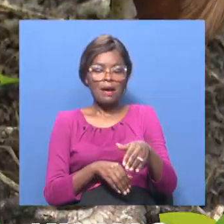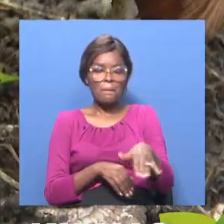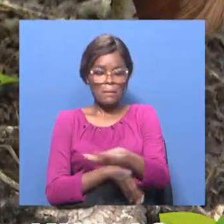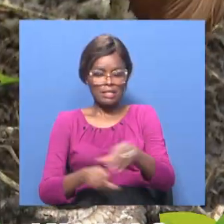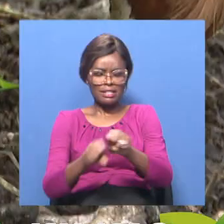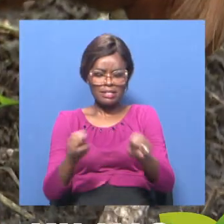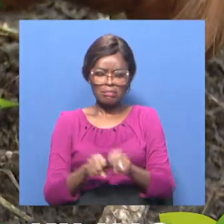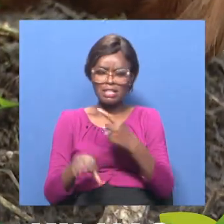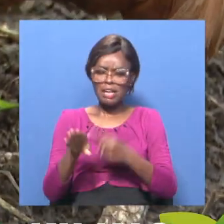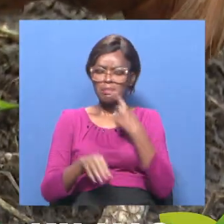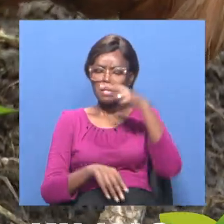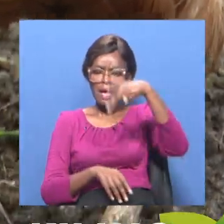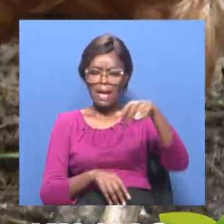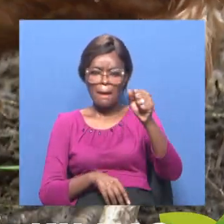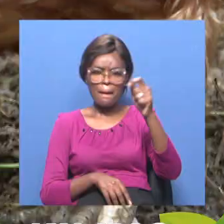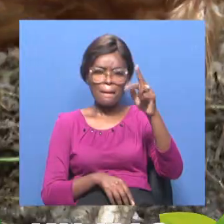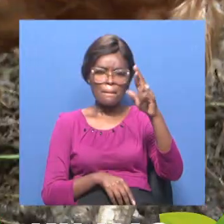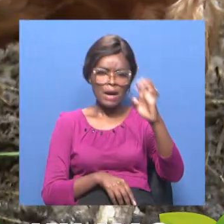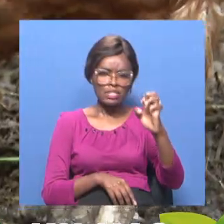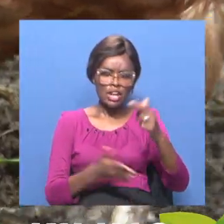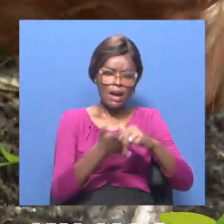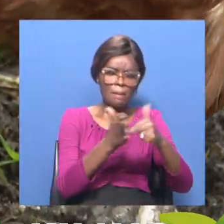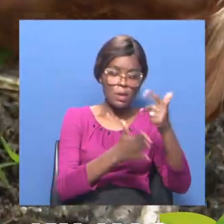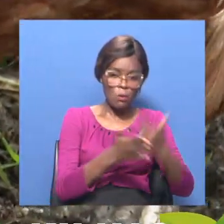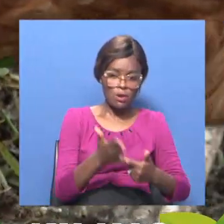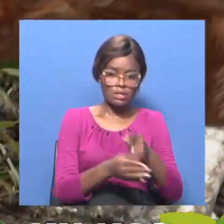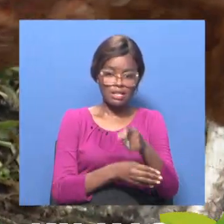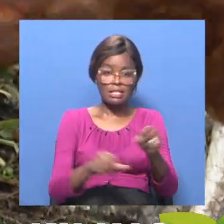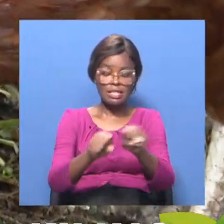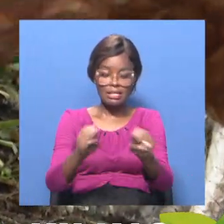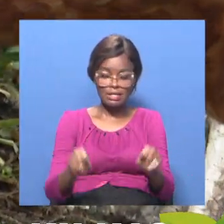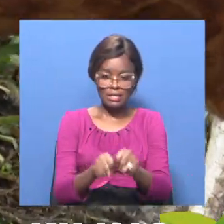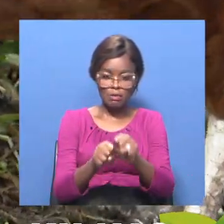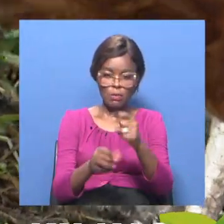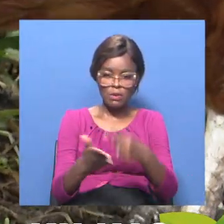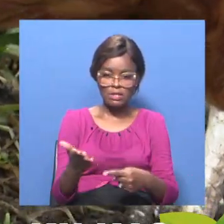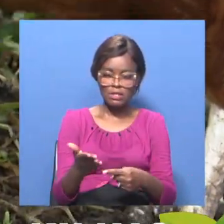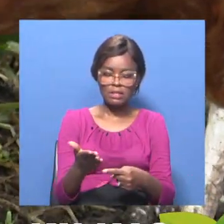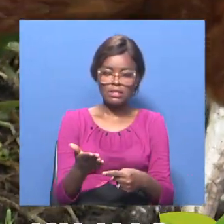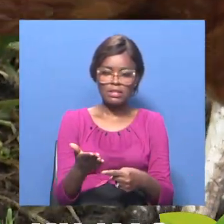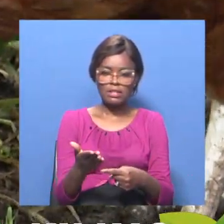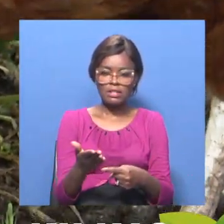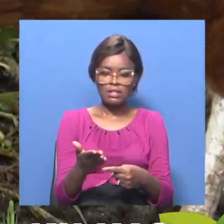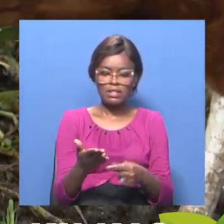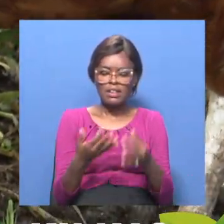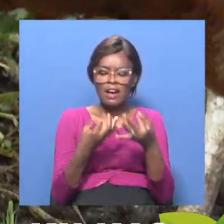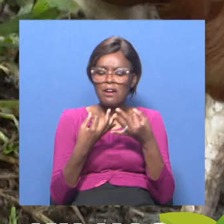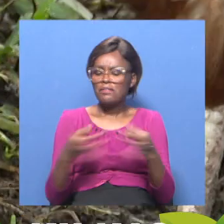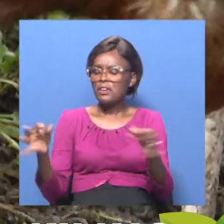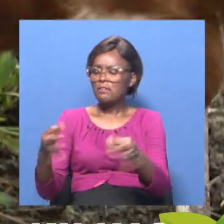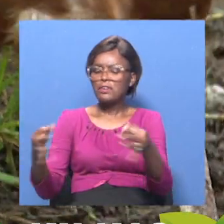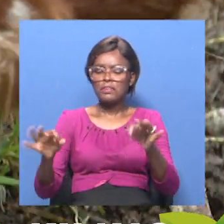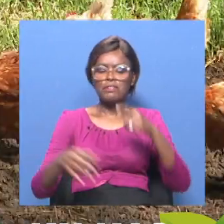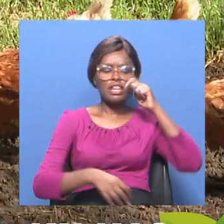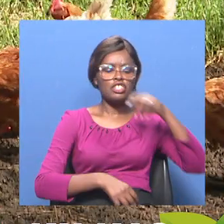say pasture-based, what do you mean? I think the pasture-based system would be basically leaving the poultry